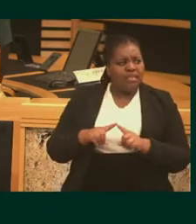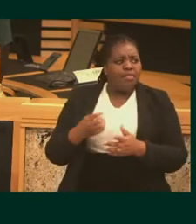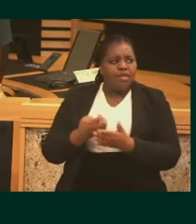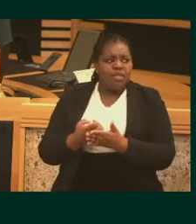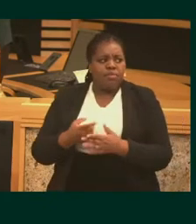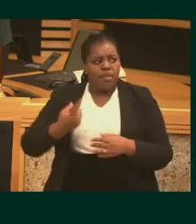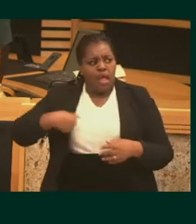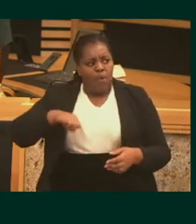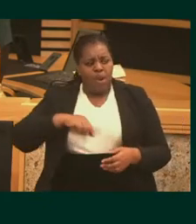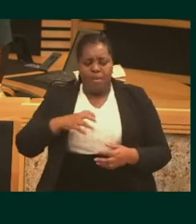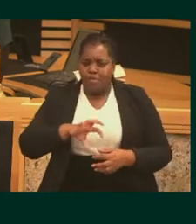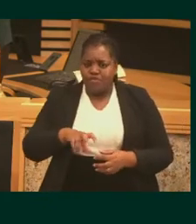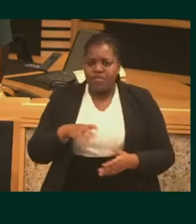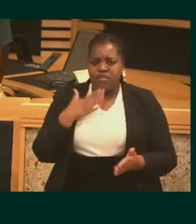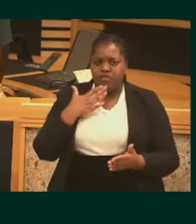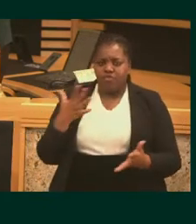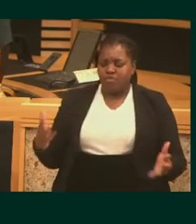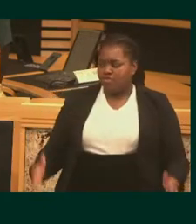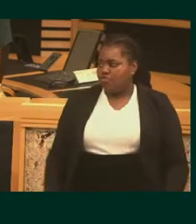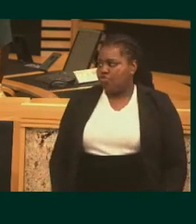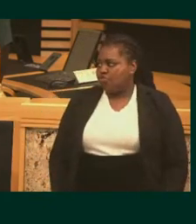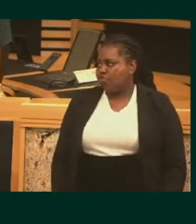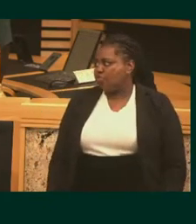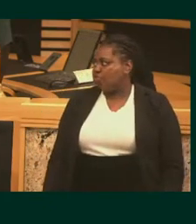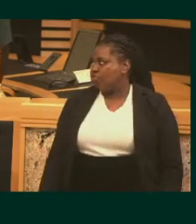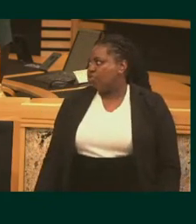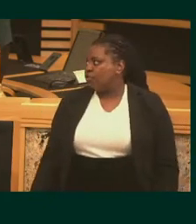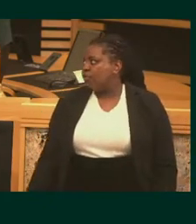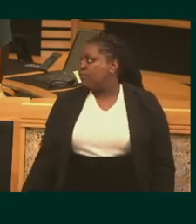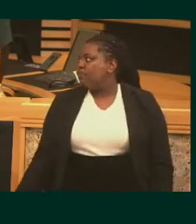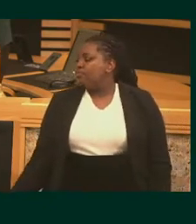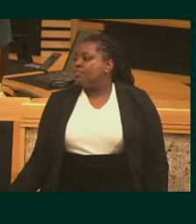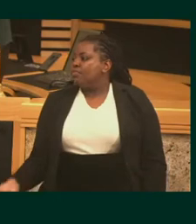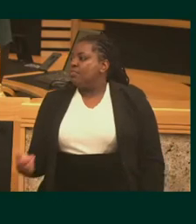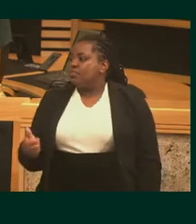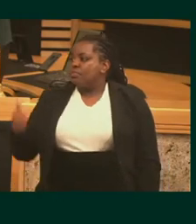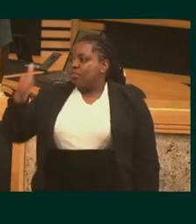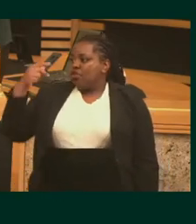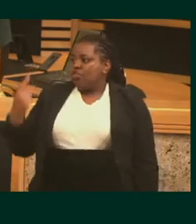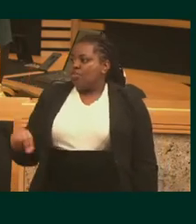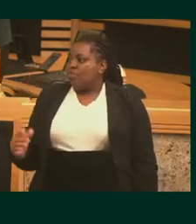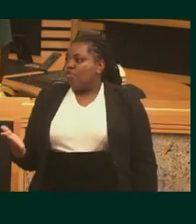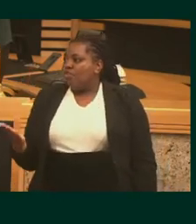of our Province thank you honorable Deputy thank you very much honorable Chief